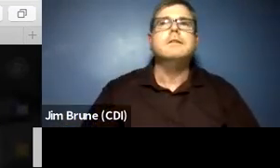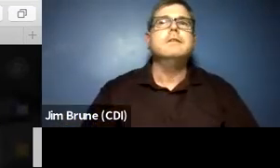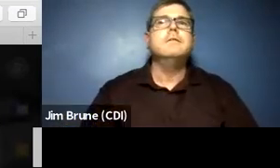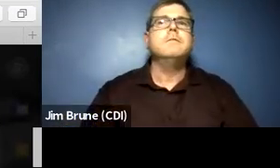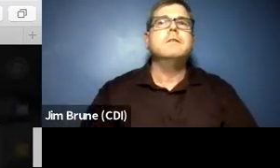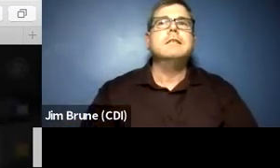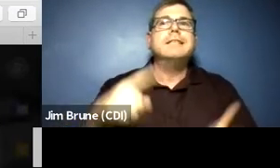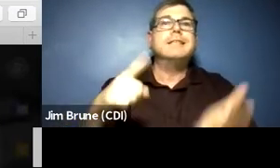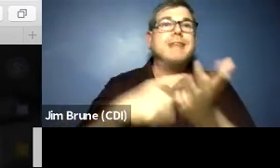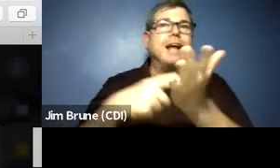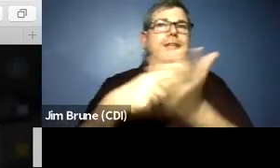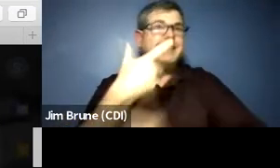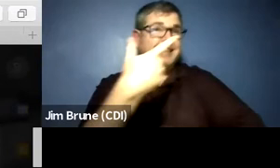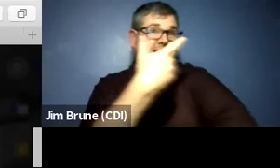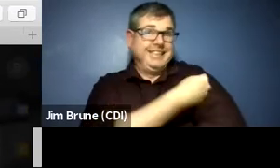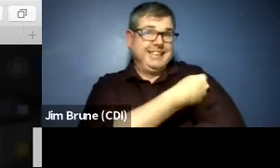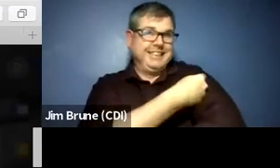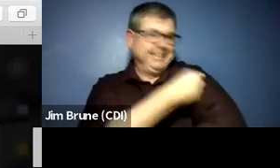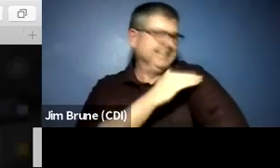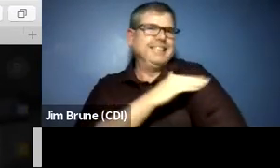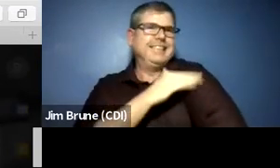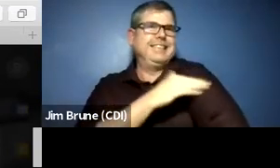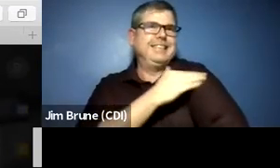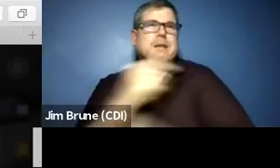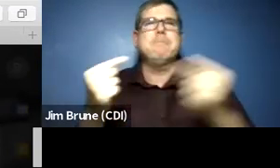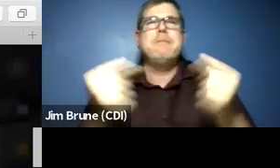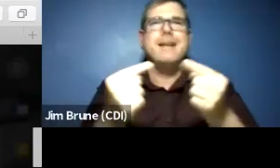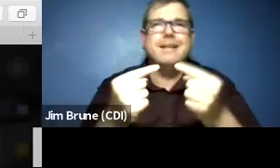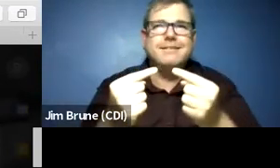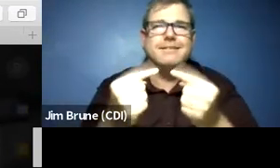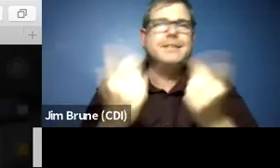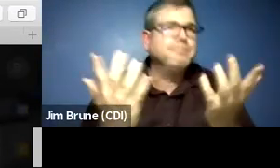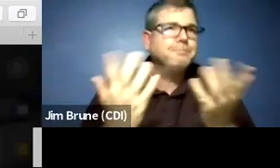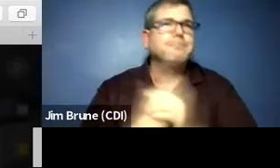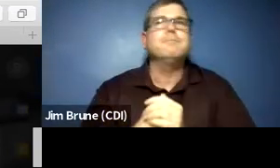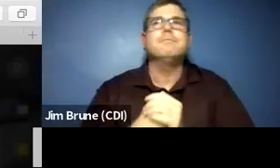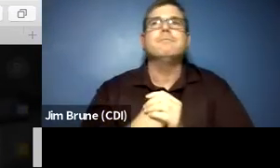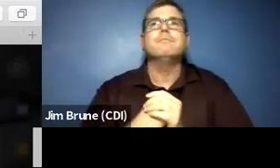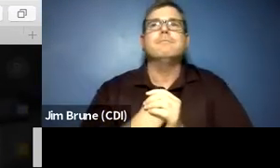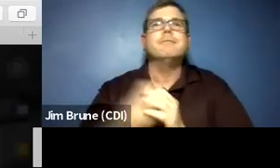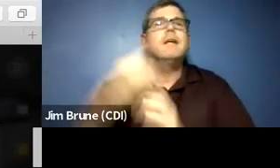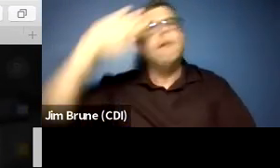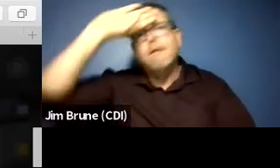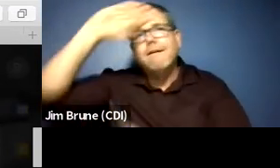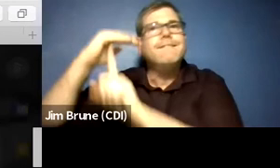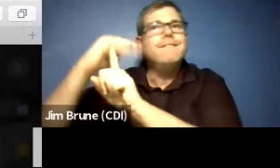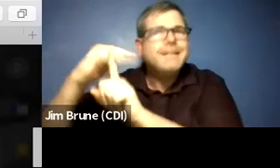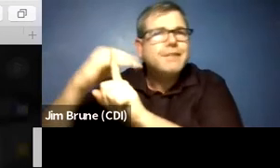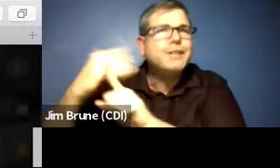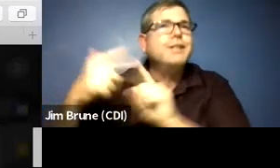that's actually the most common side effect people will see. Fever, chills,